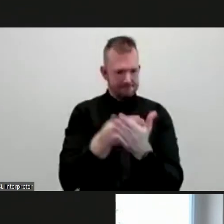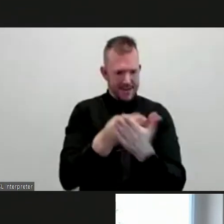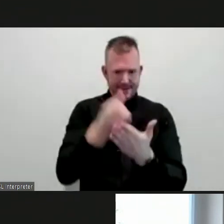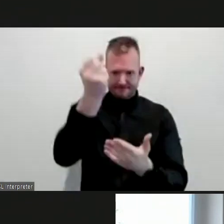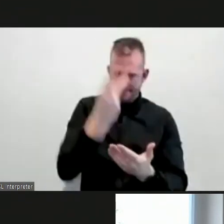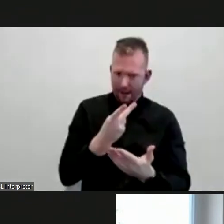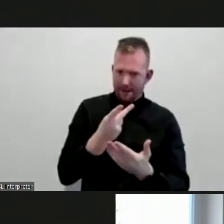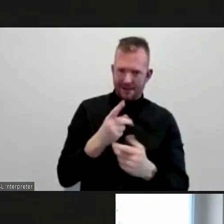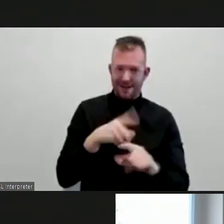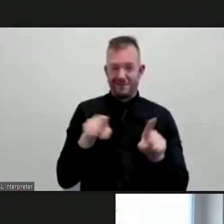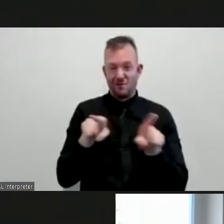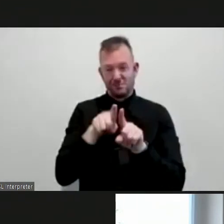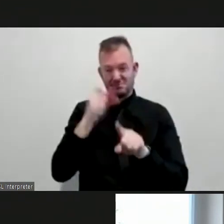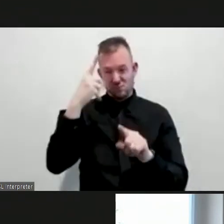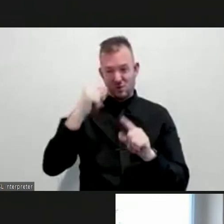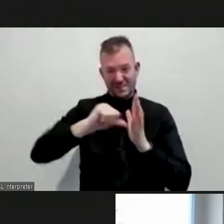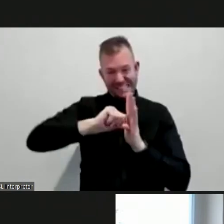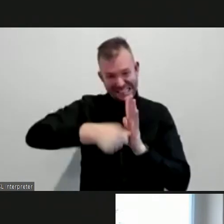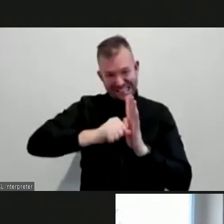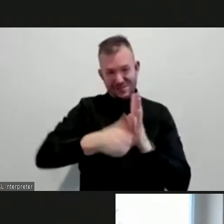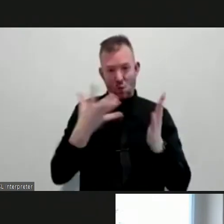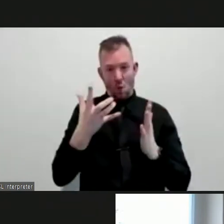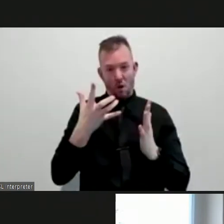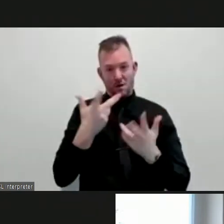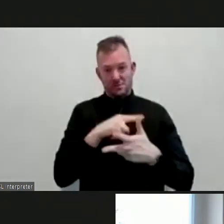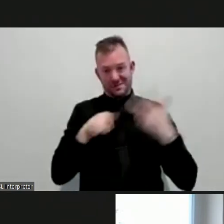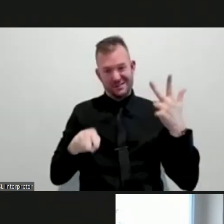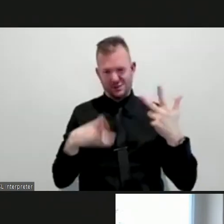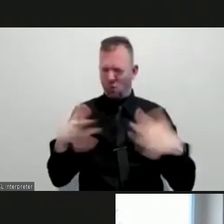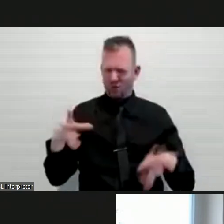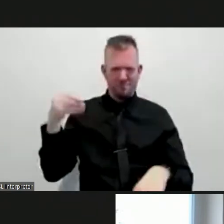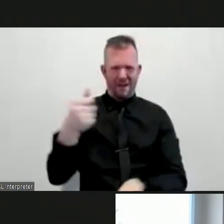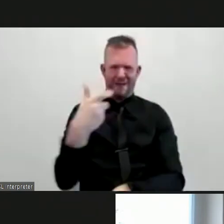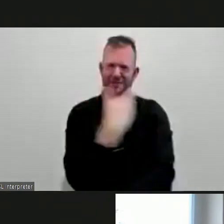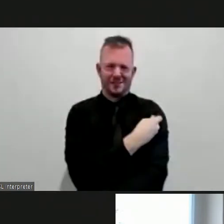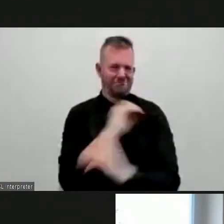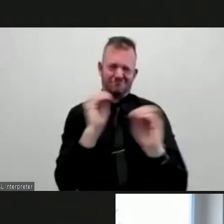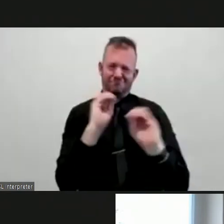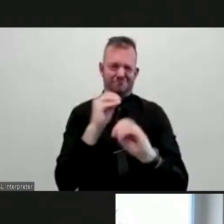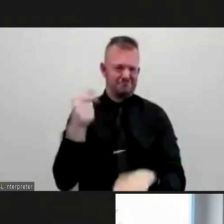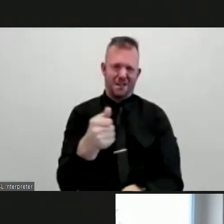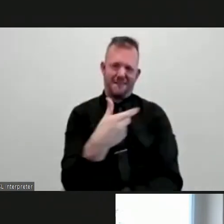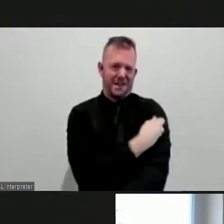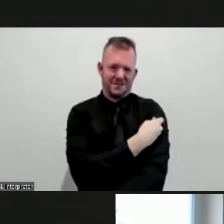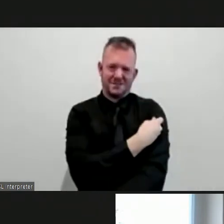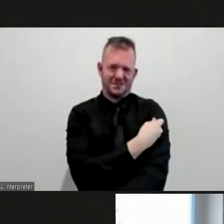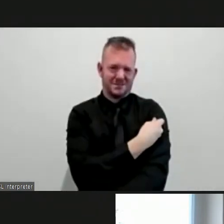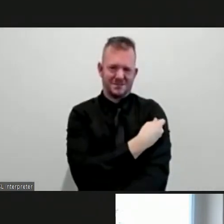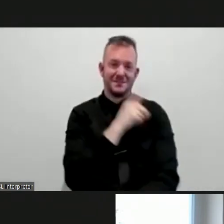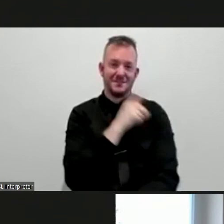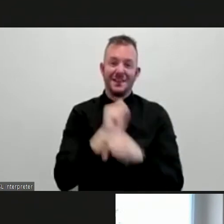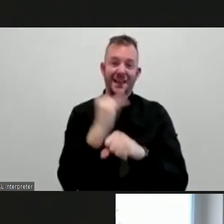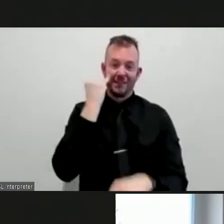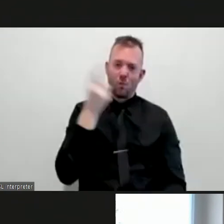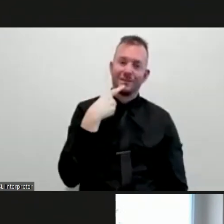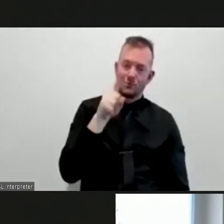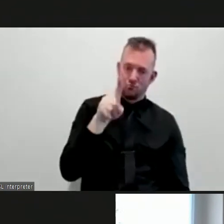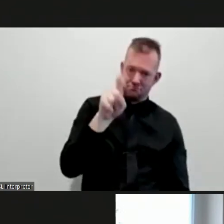vaccine, right? So that for individuals, if somebody says they're going to charge you for